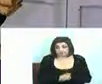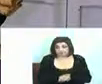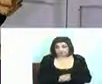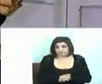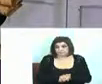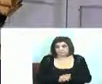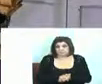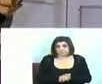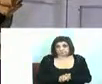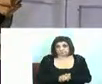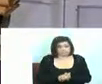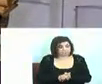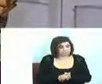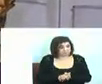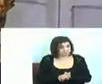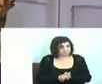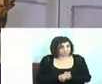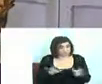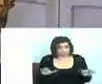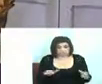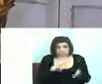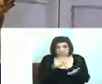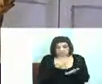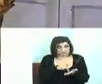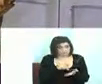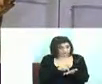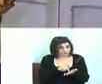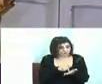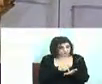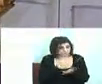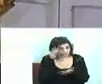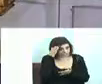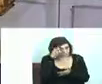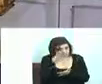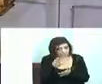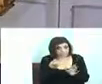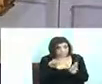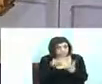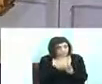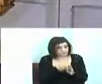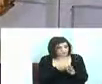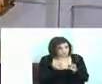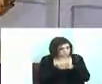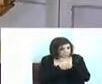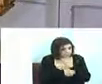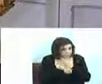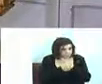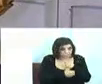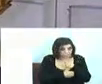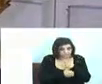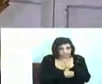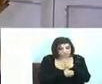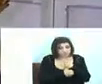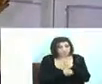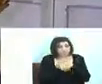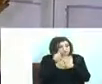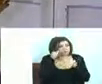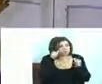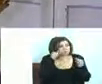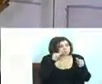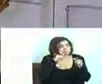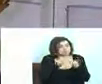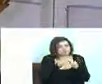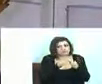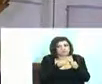When you do this in the future, when you partake of this bread and this cup, remember, do this